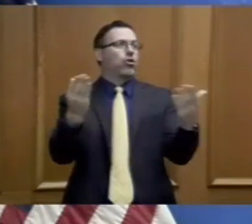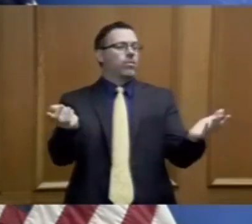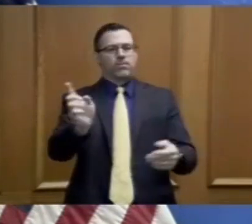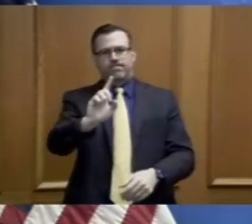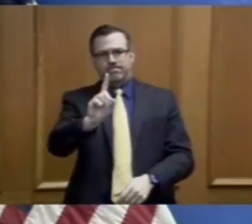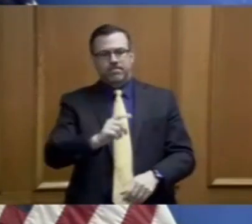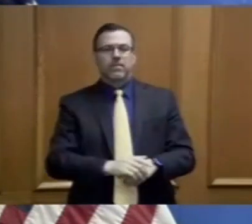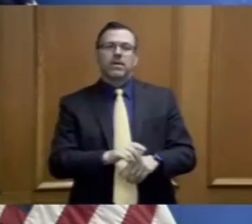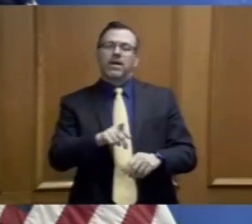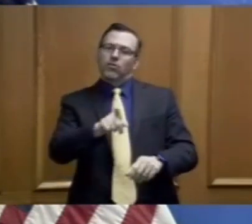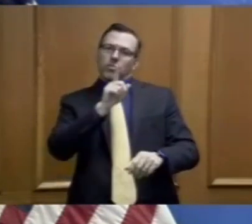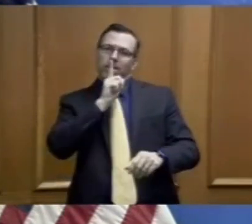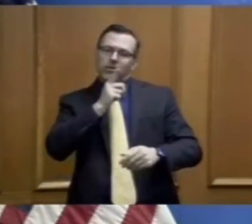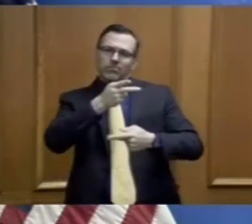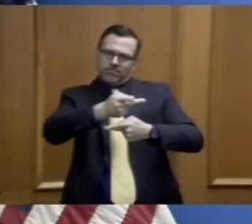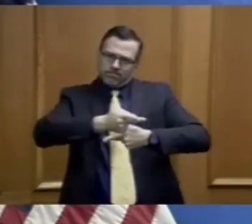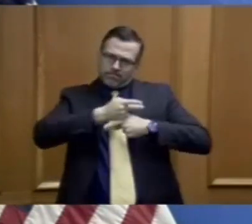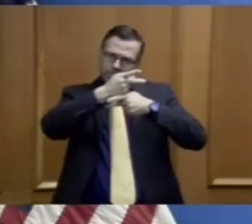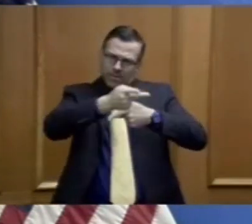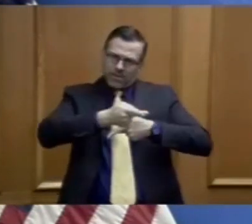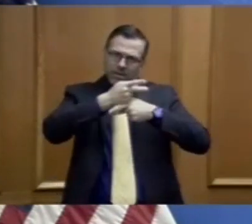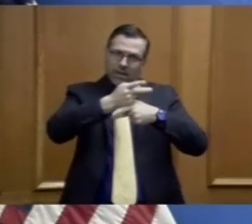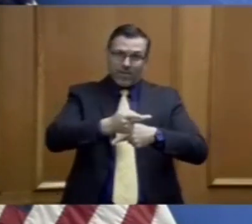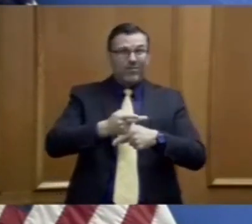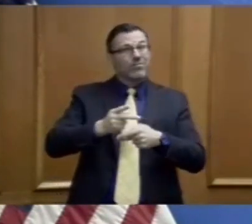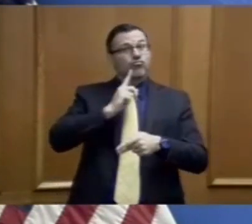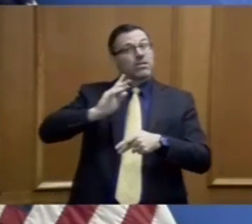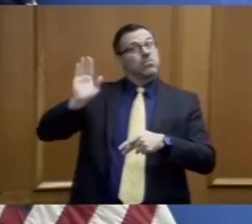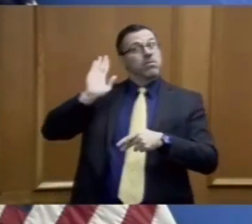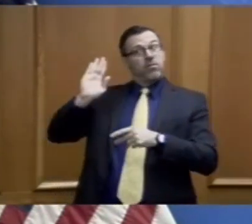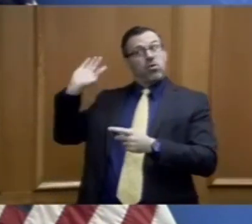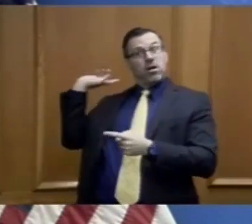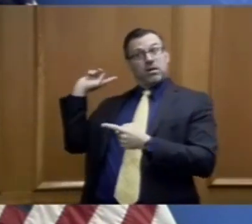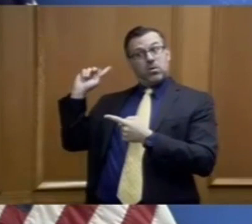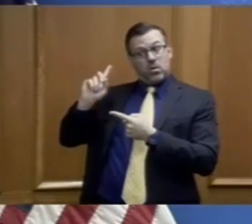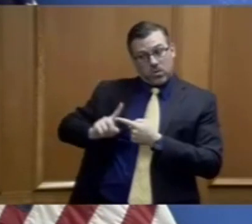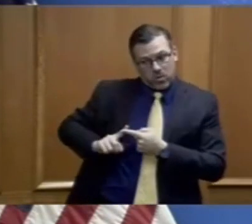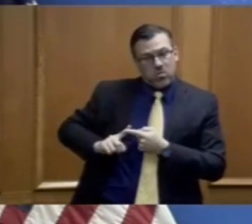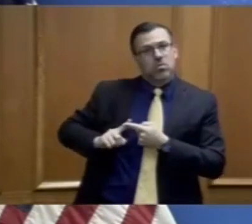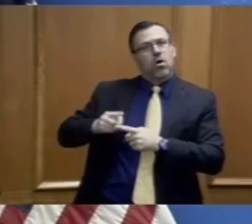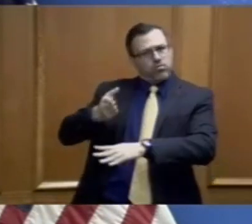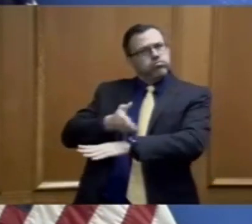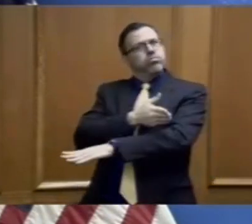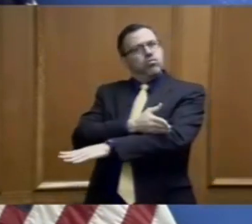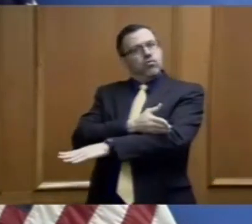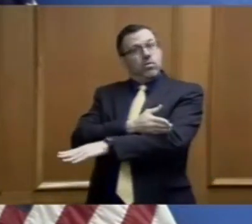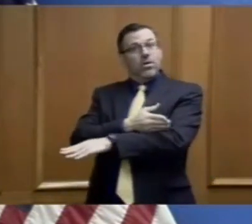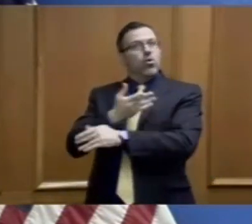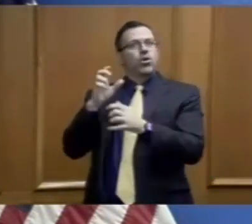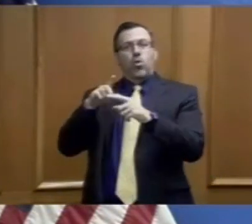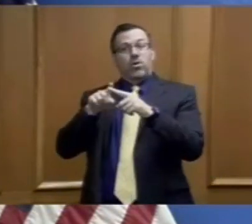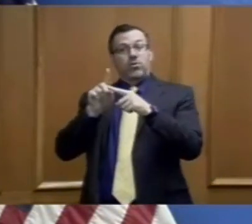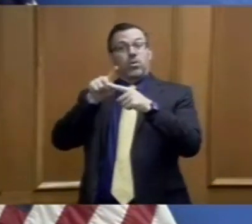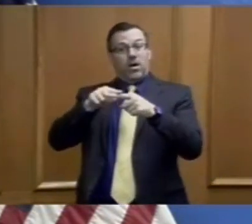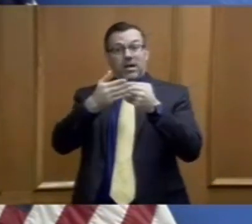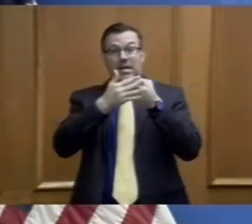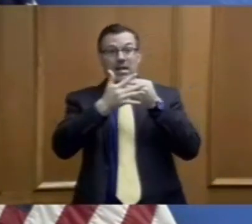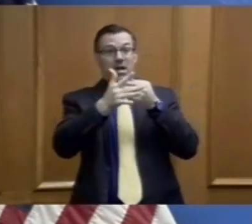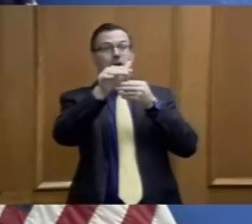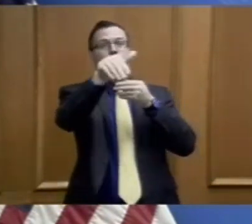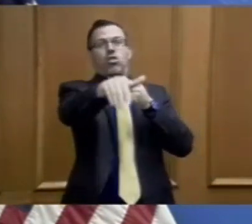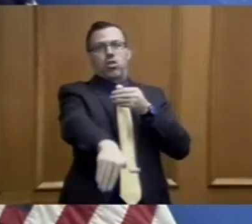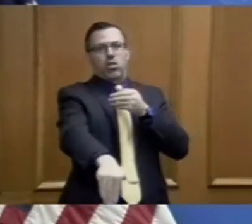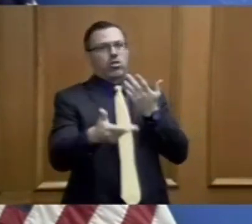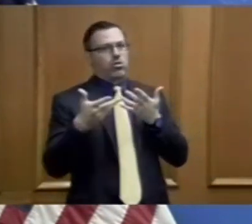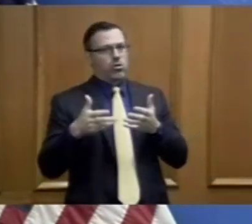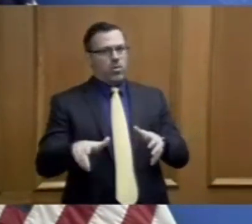jeopardize all of the strides that we've made so far in attacking COVID-19. So next week, we'll give additional